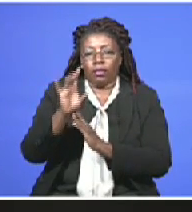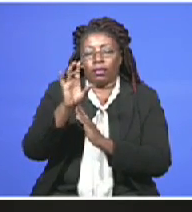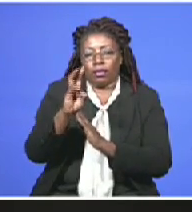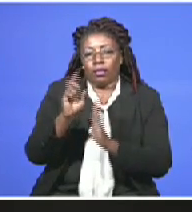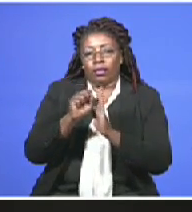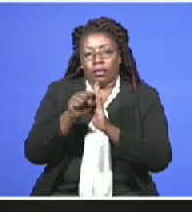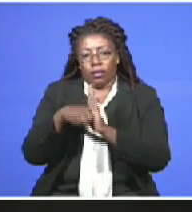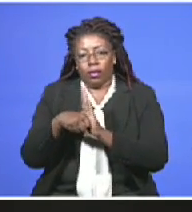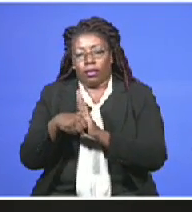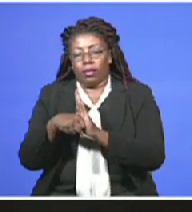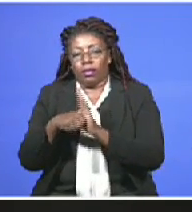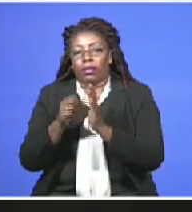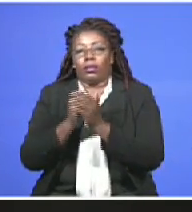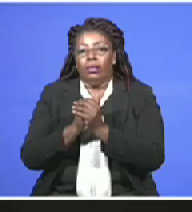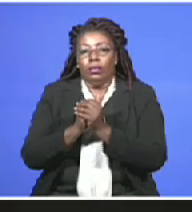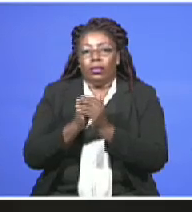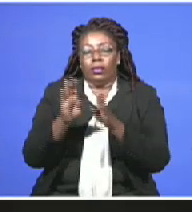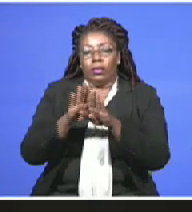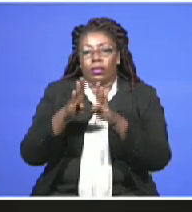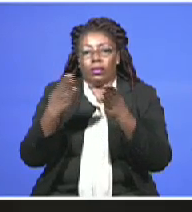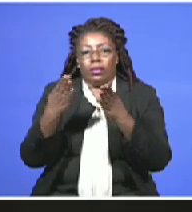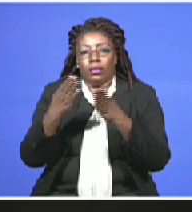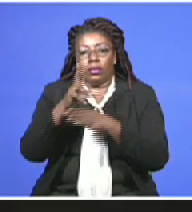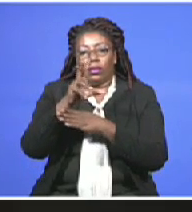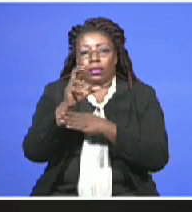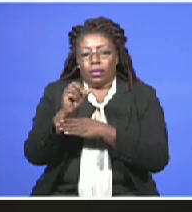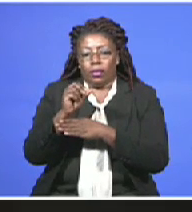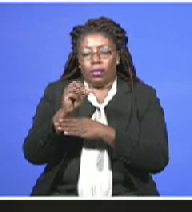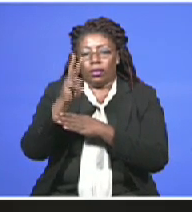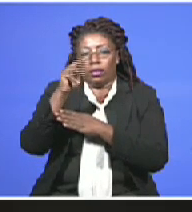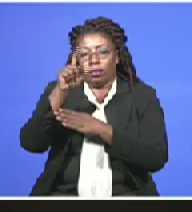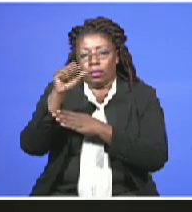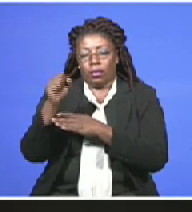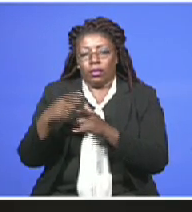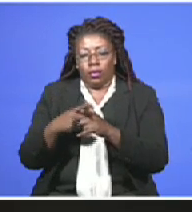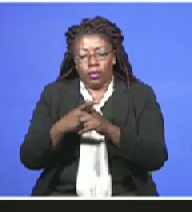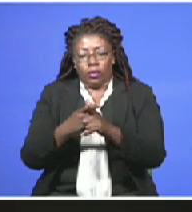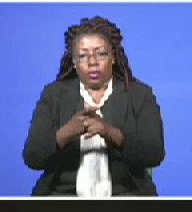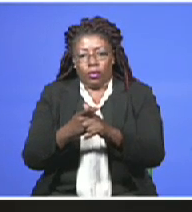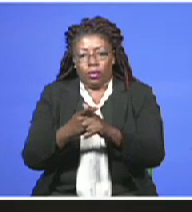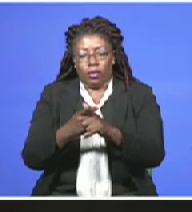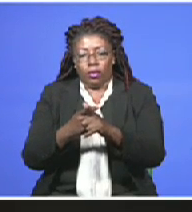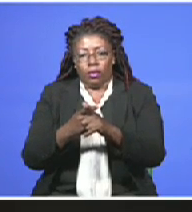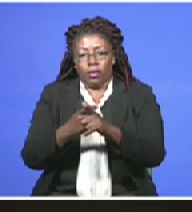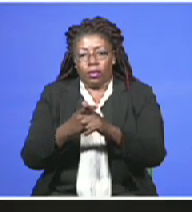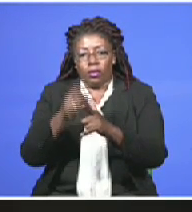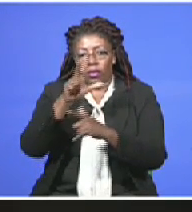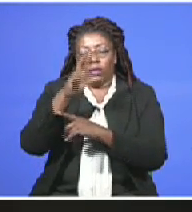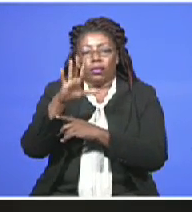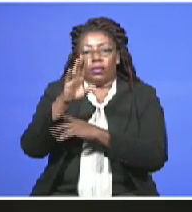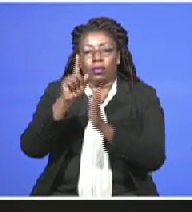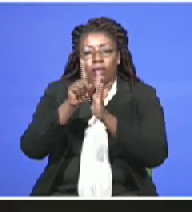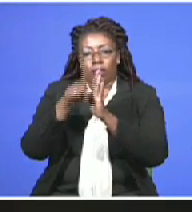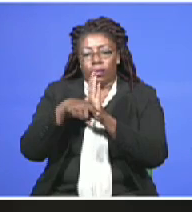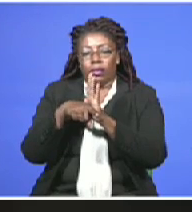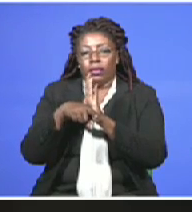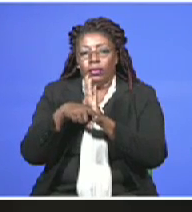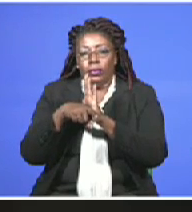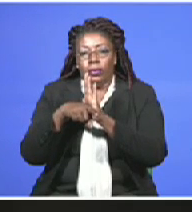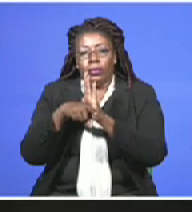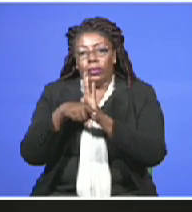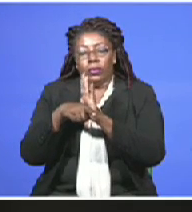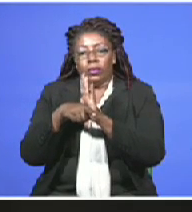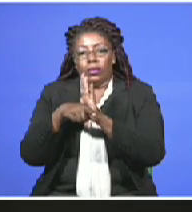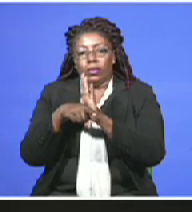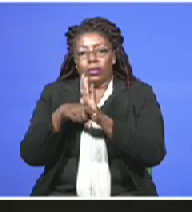just a second behind. The Open Women's 30-mile race went to Anthony Simmons in 1 hour, 35 minutes and 50 seconds. There was